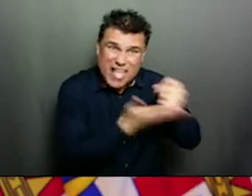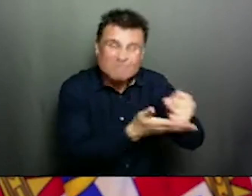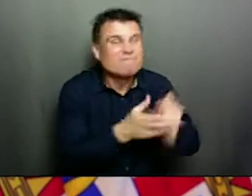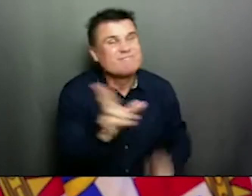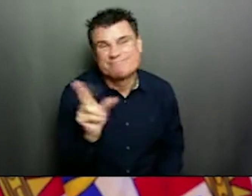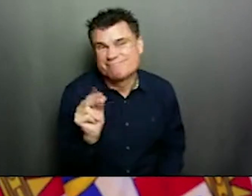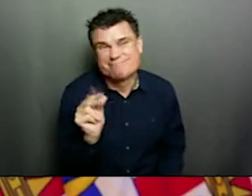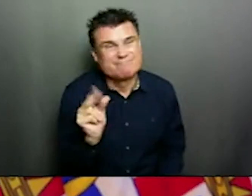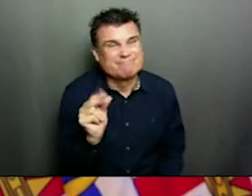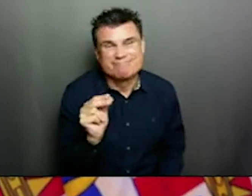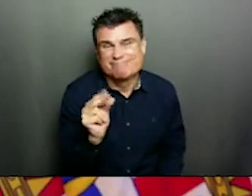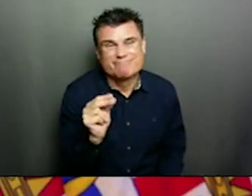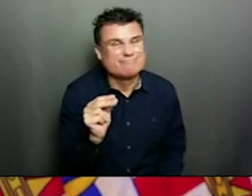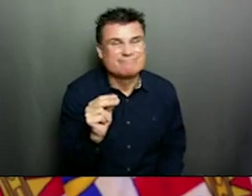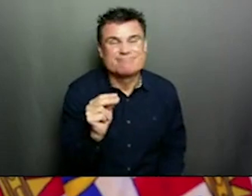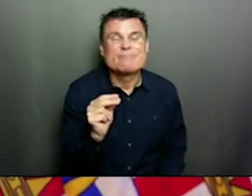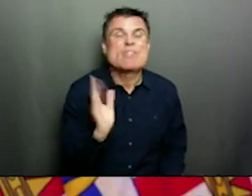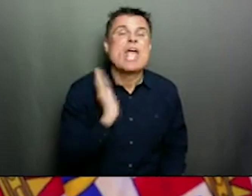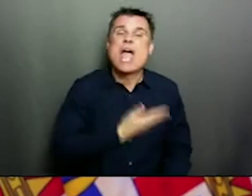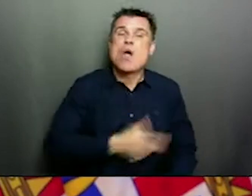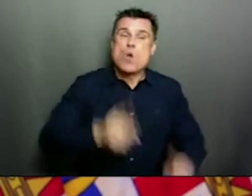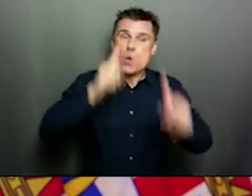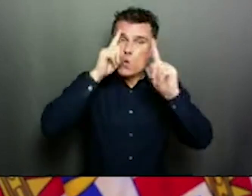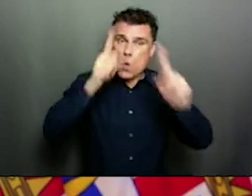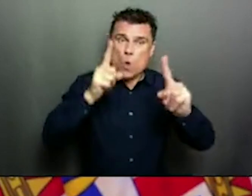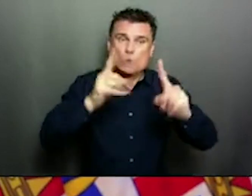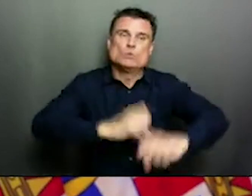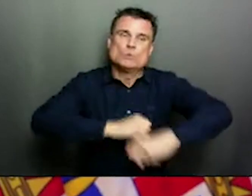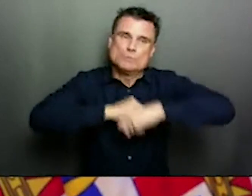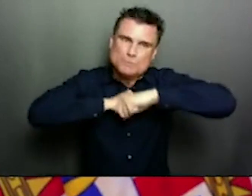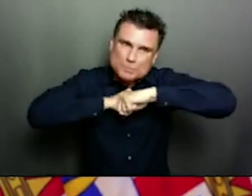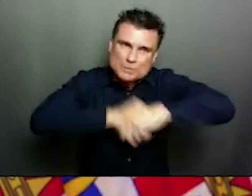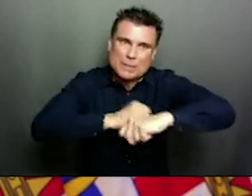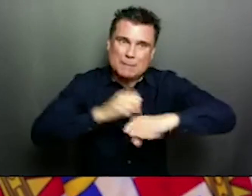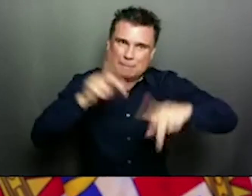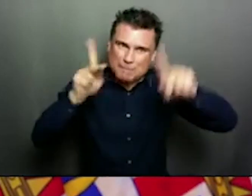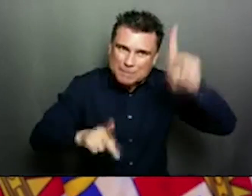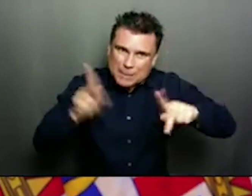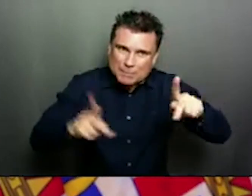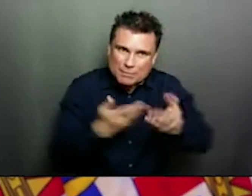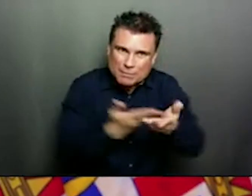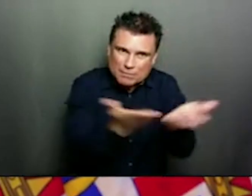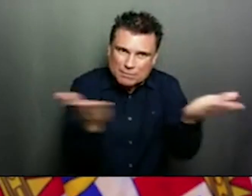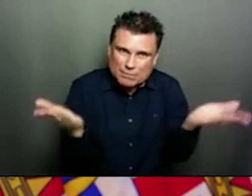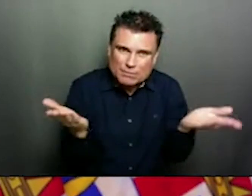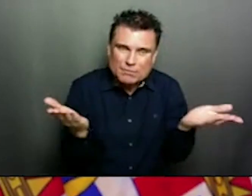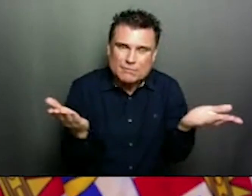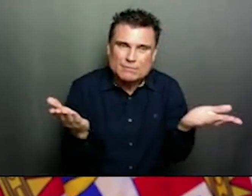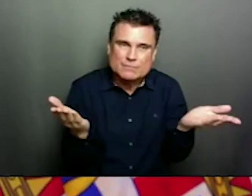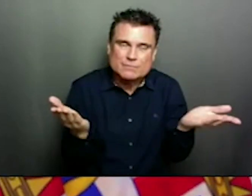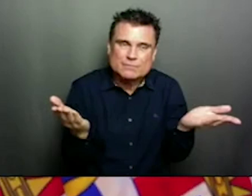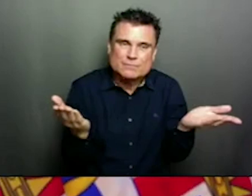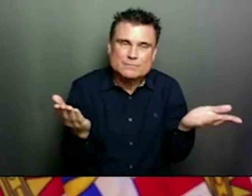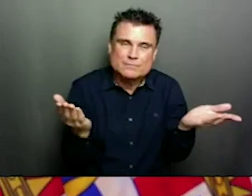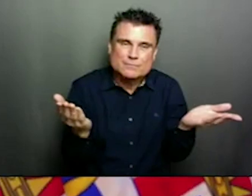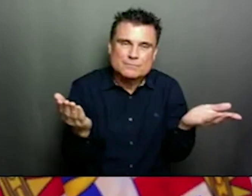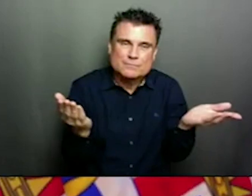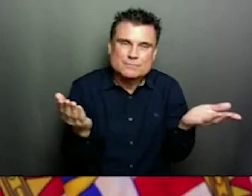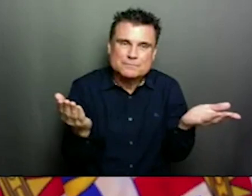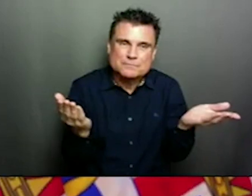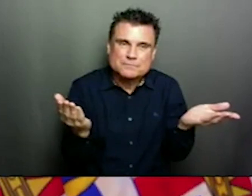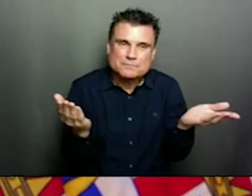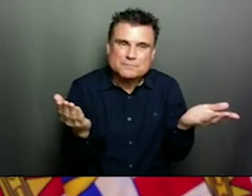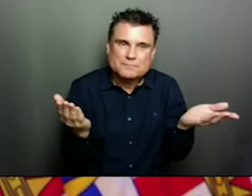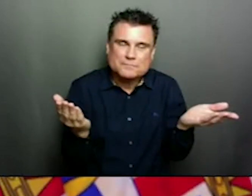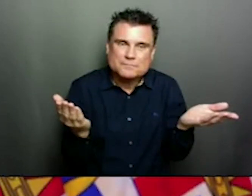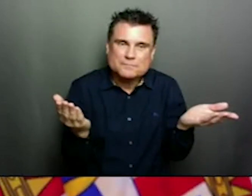So protecting them is our important role. Doing everything we can. We've been working on, particularly